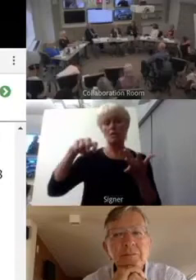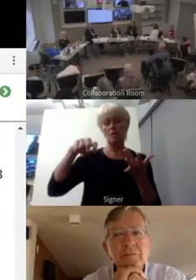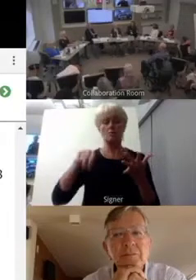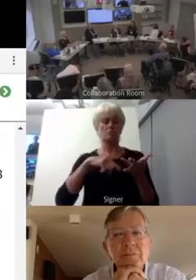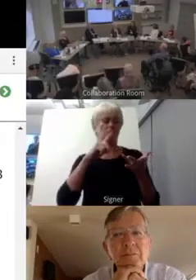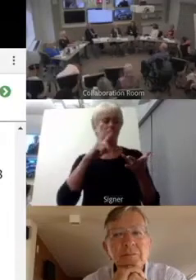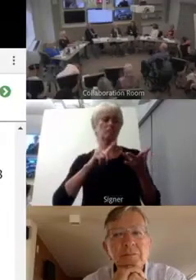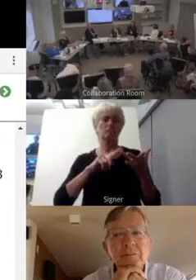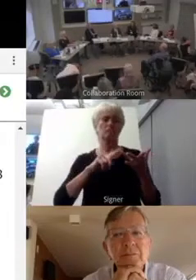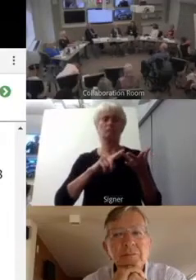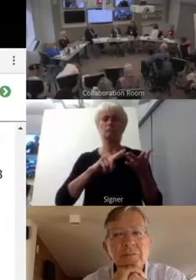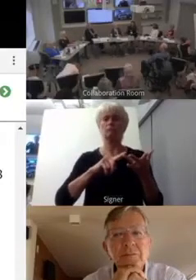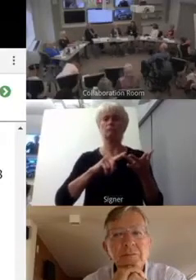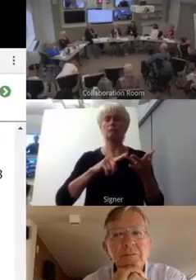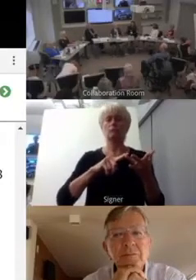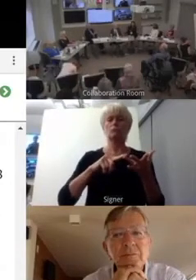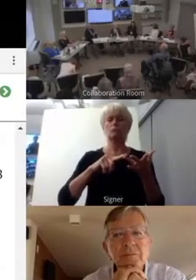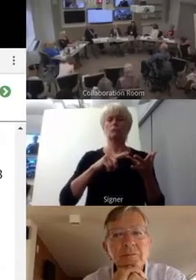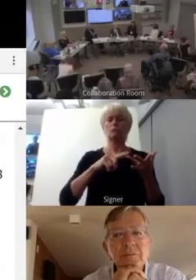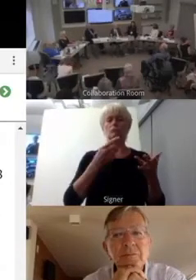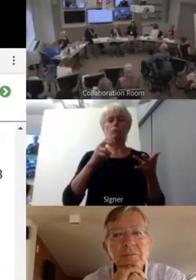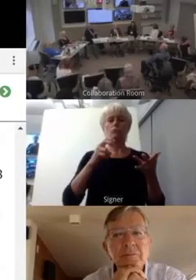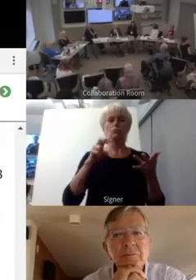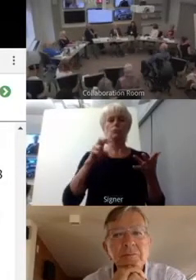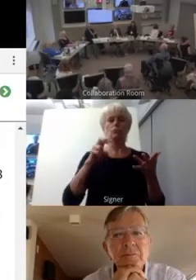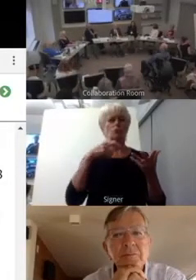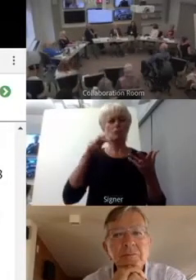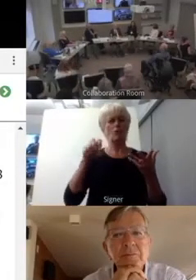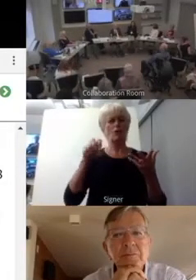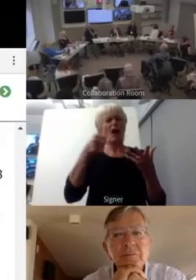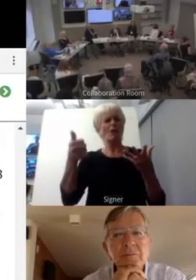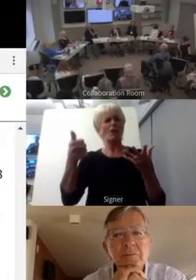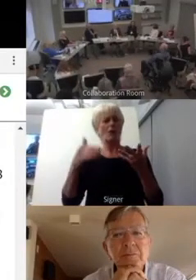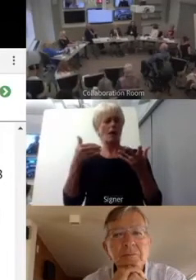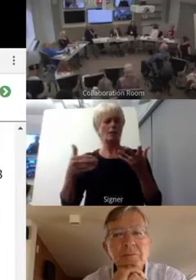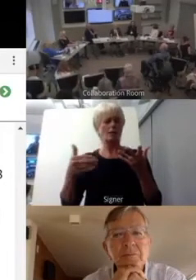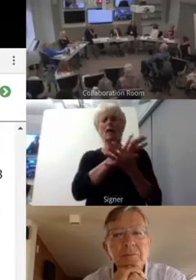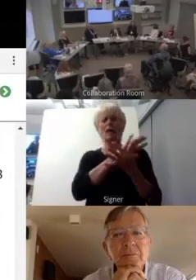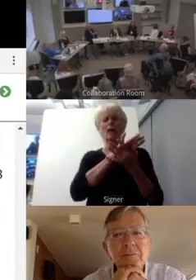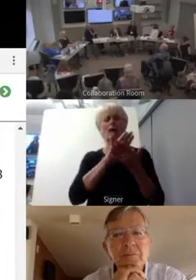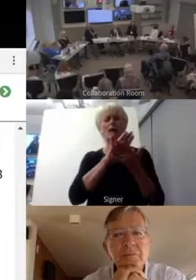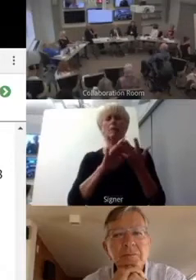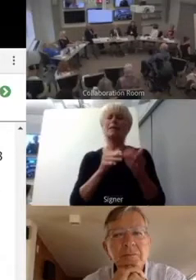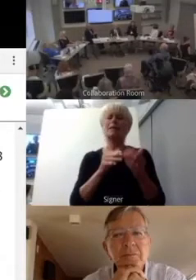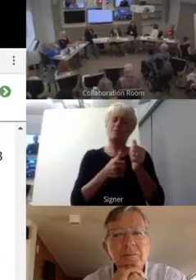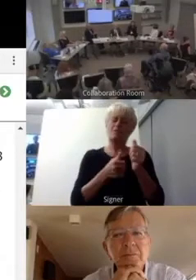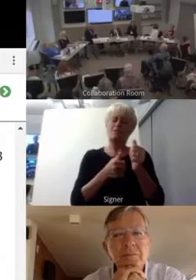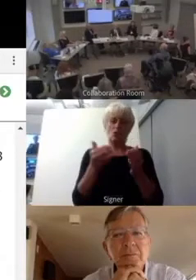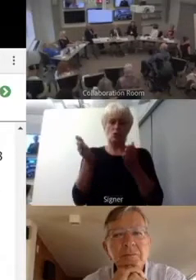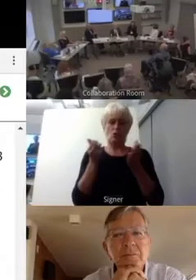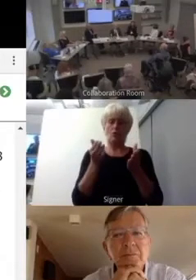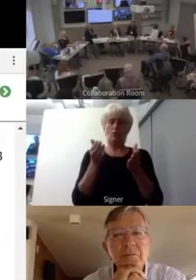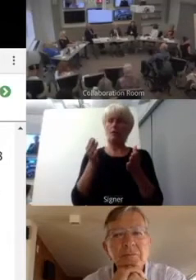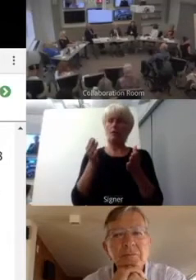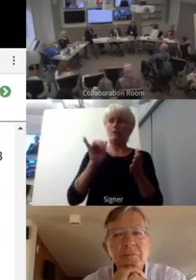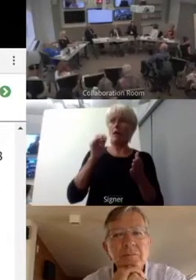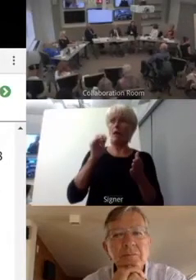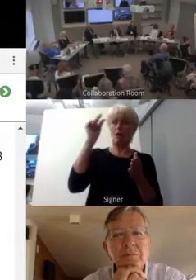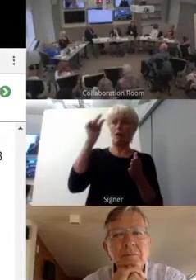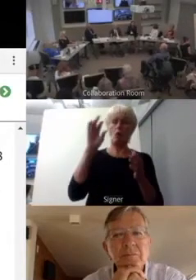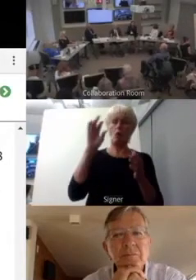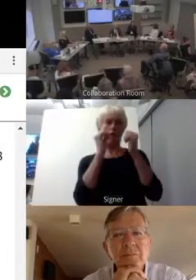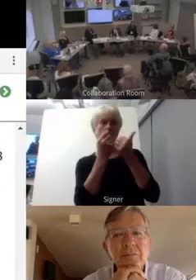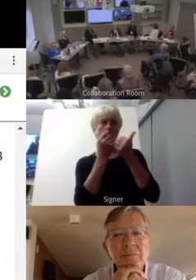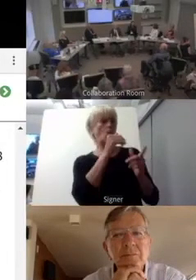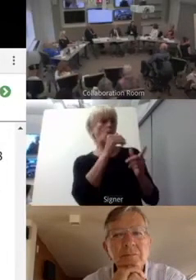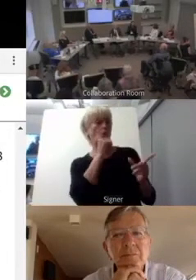chapter, but every service given by either the government agency or a private entity, from